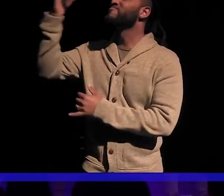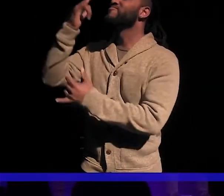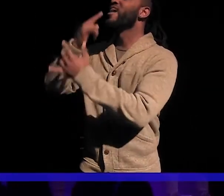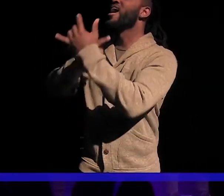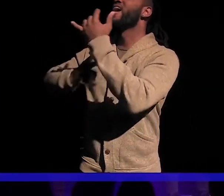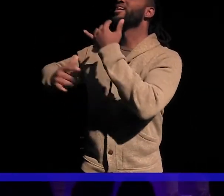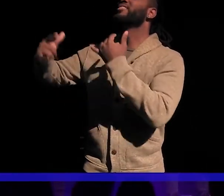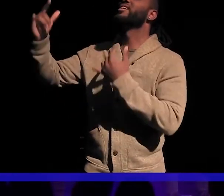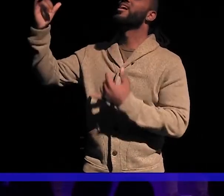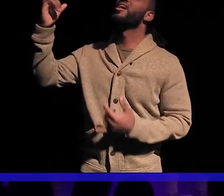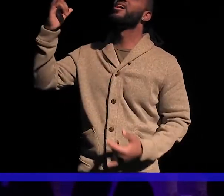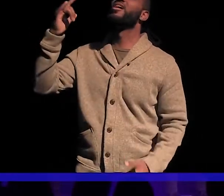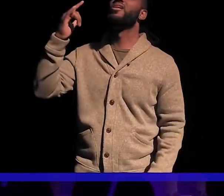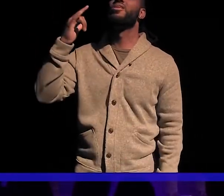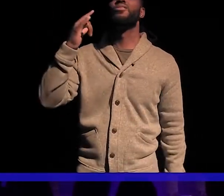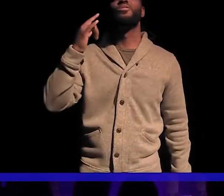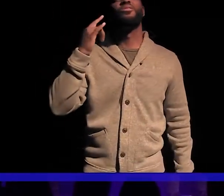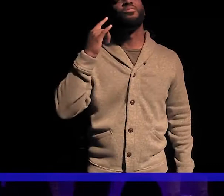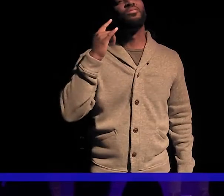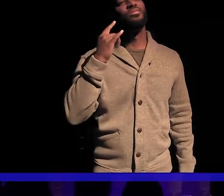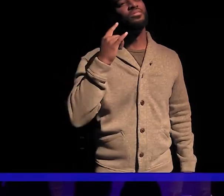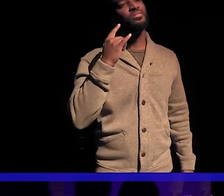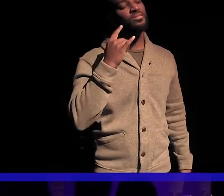I am right now.